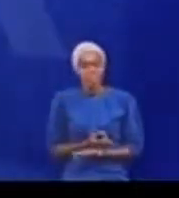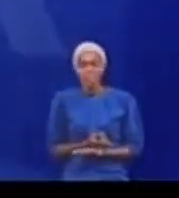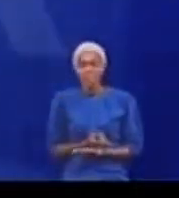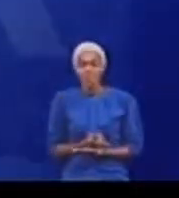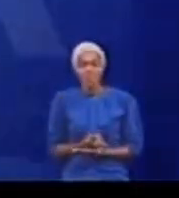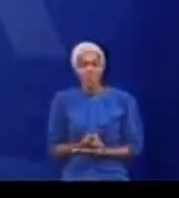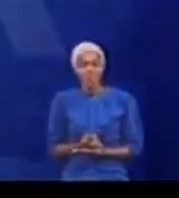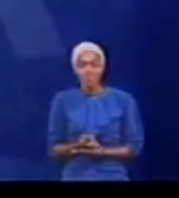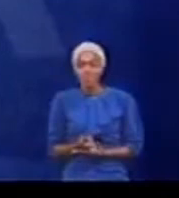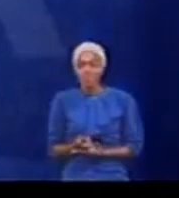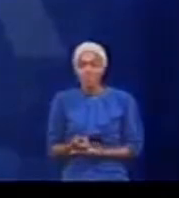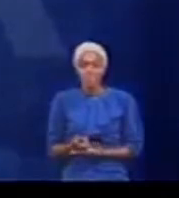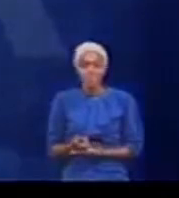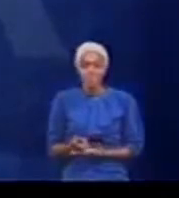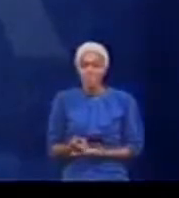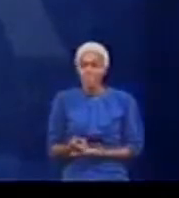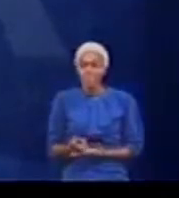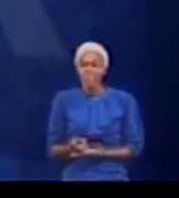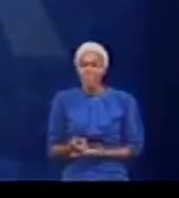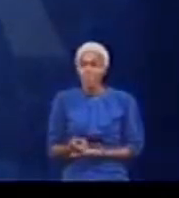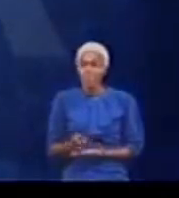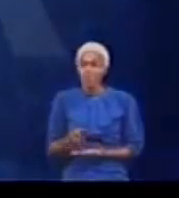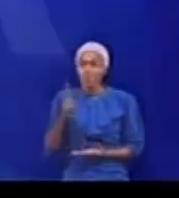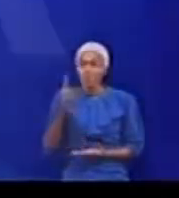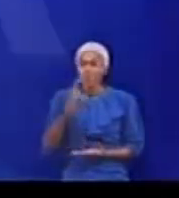fail. He won't